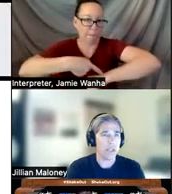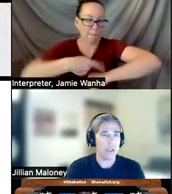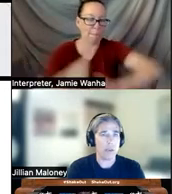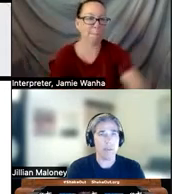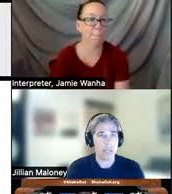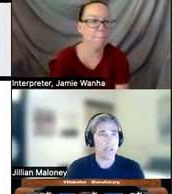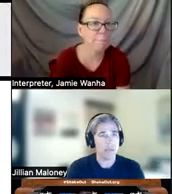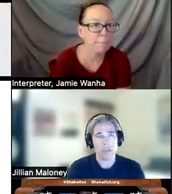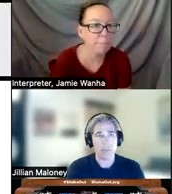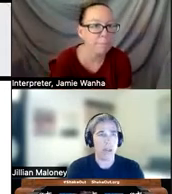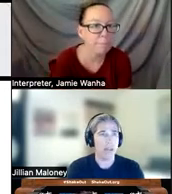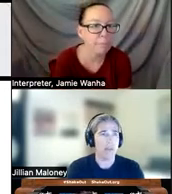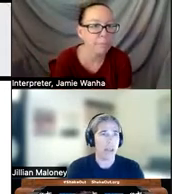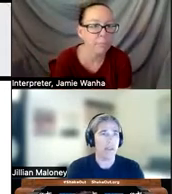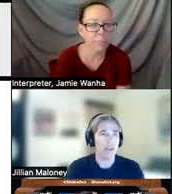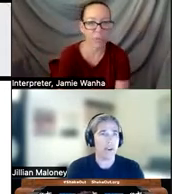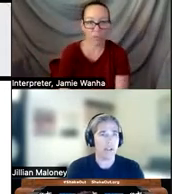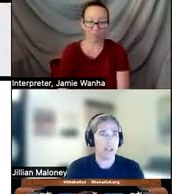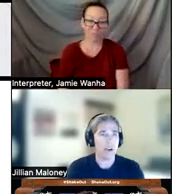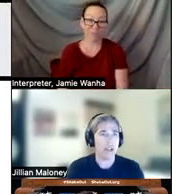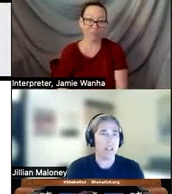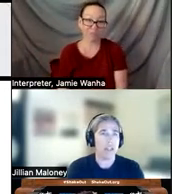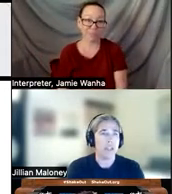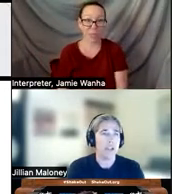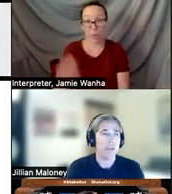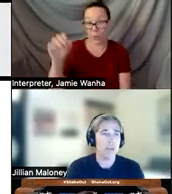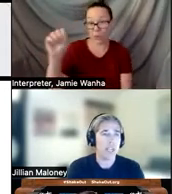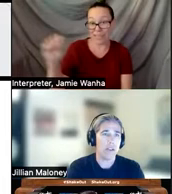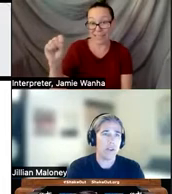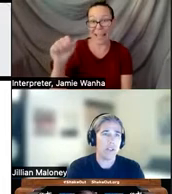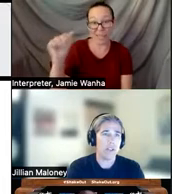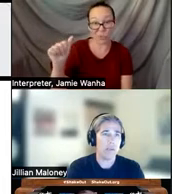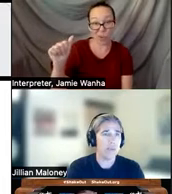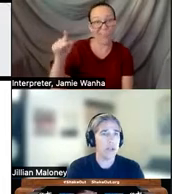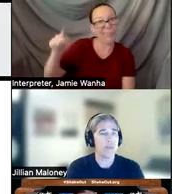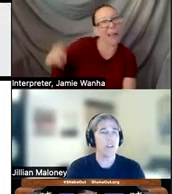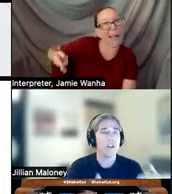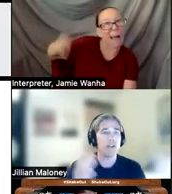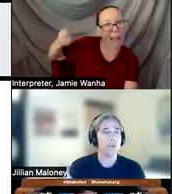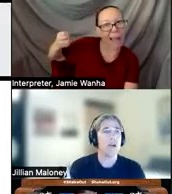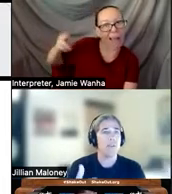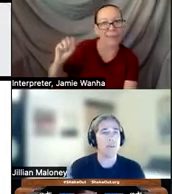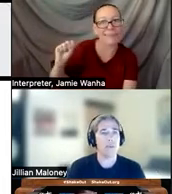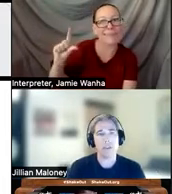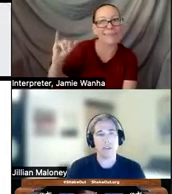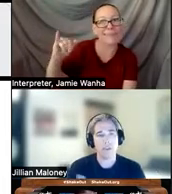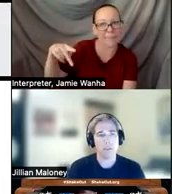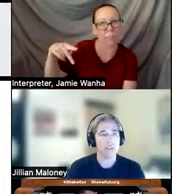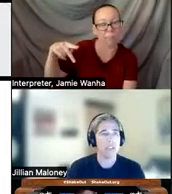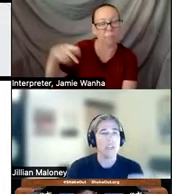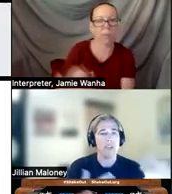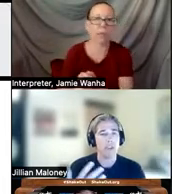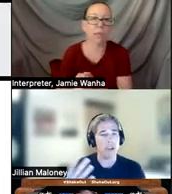And so that's going to be the biggest slip rate that we have here on the San Andreas. The Rose Canyon Fault is 2 millimeters per year. And if you combine that with all the